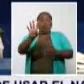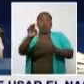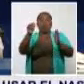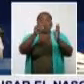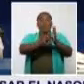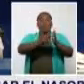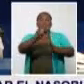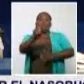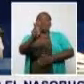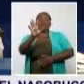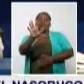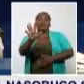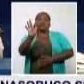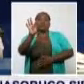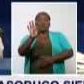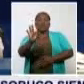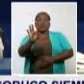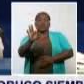4,258 foreigners.